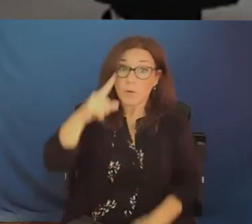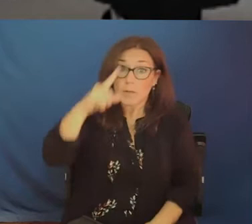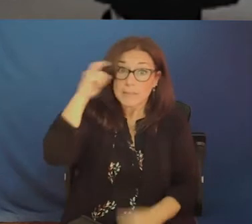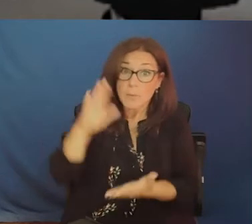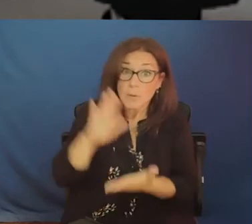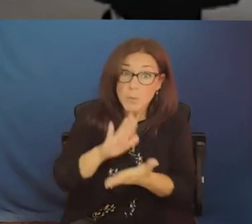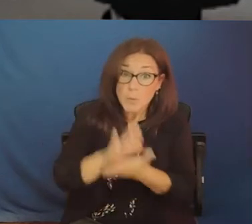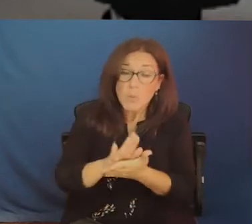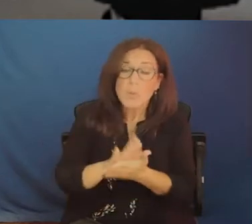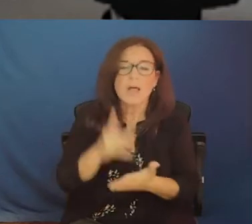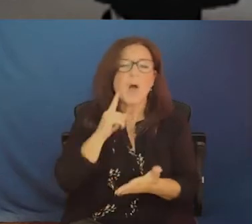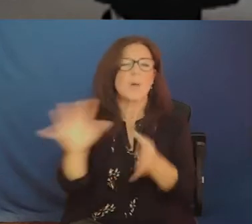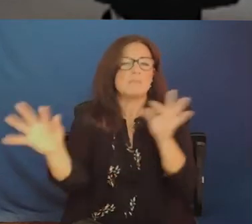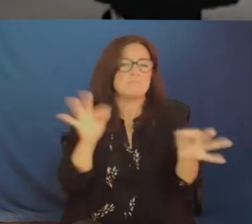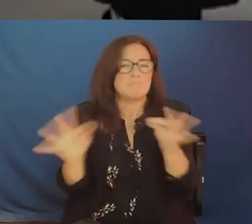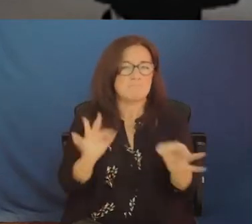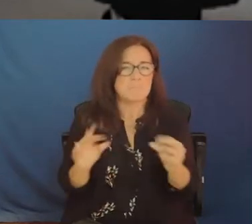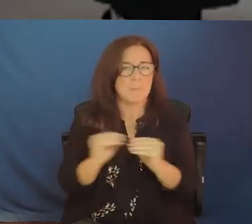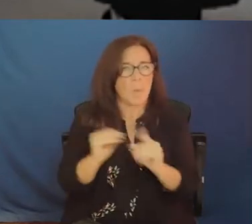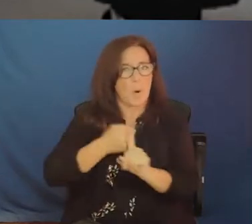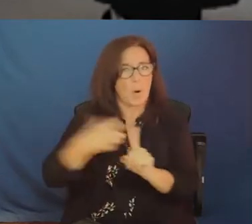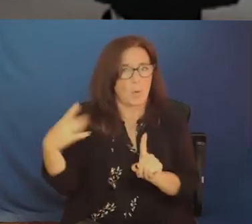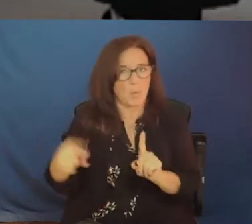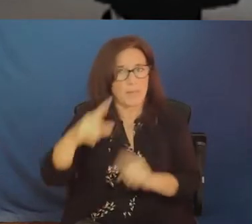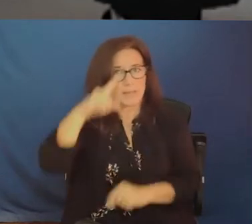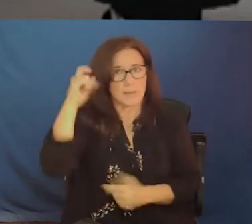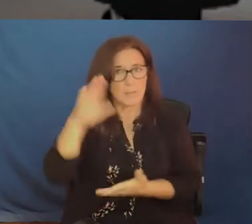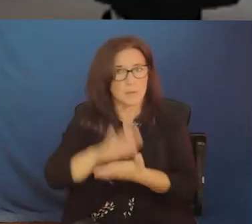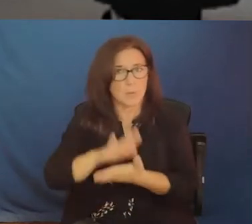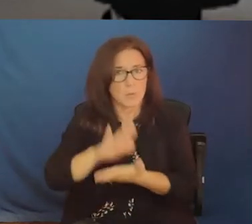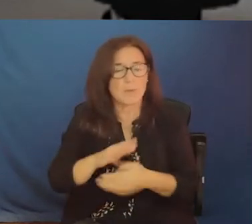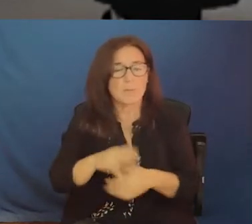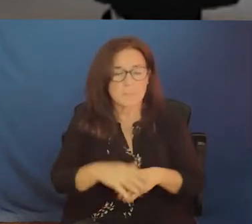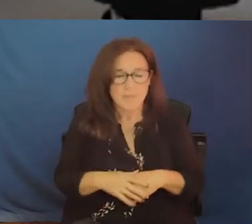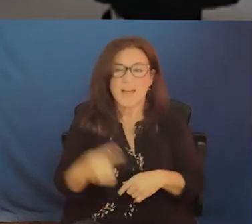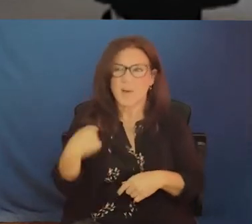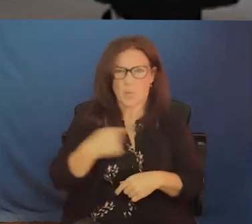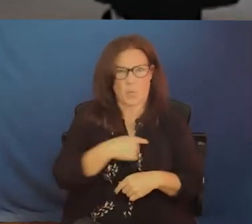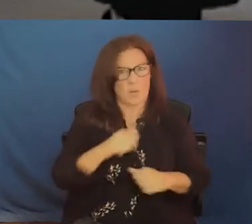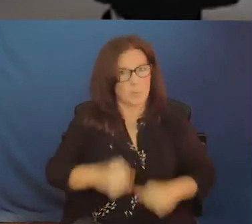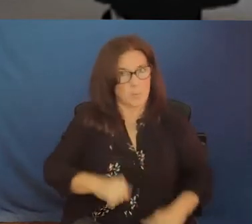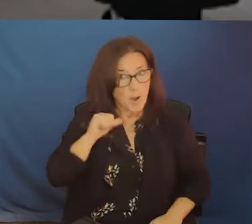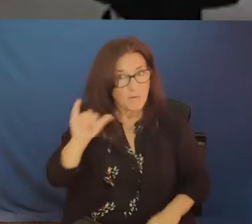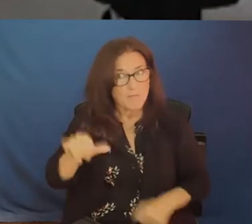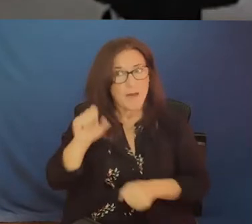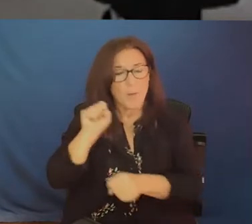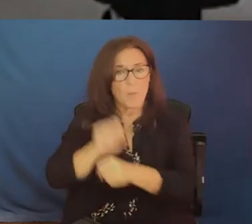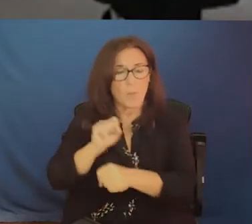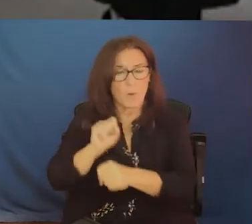tonight as well. I'm very proud of all of the work that our staff has done to prepare these plans.